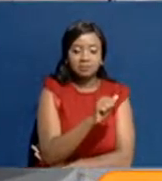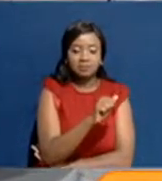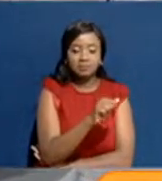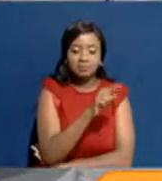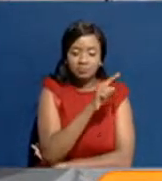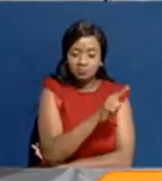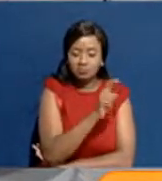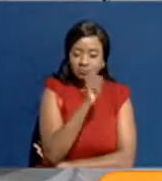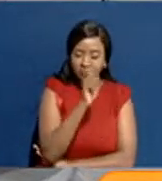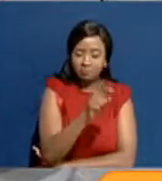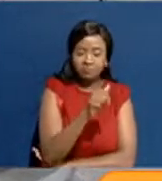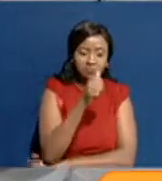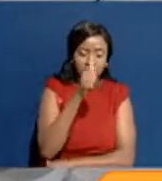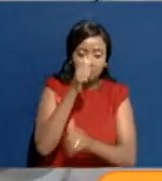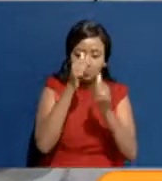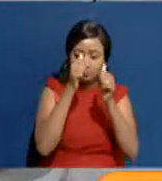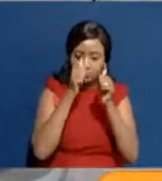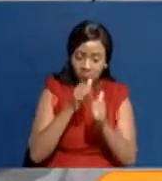trough